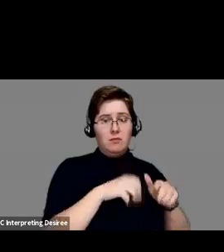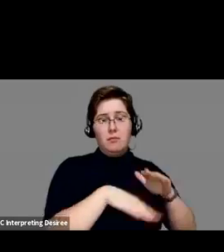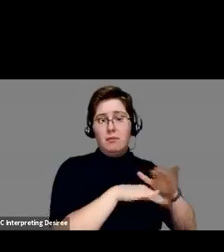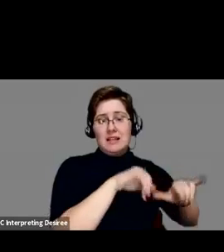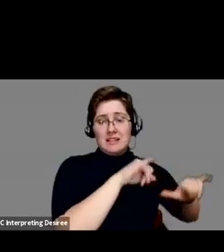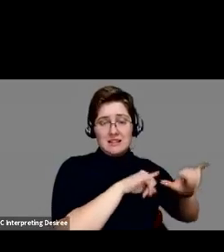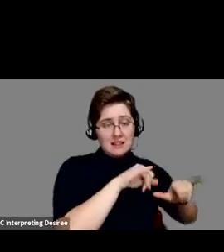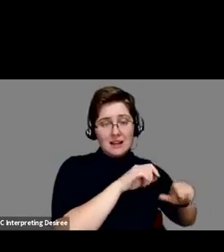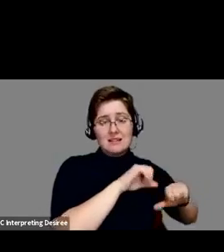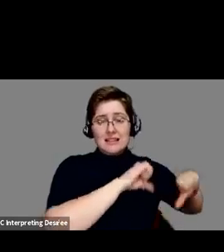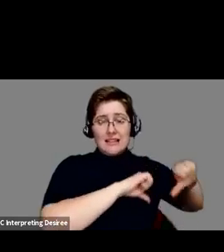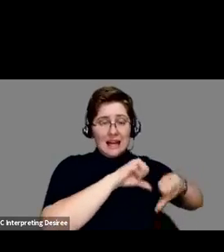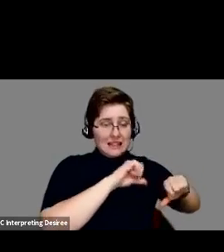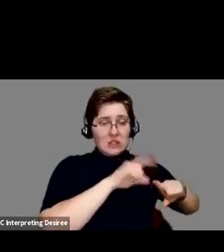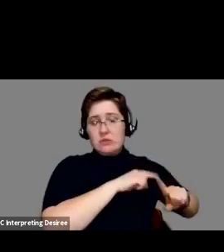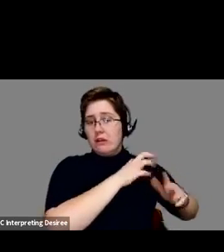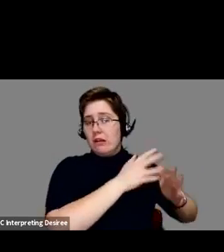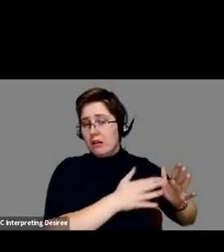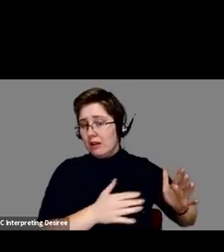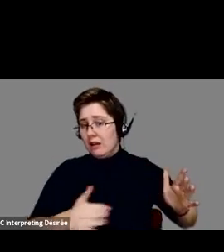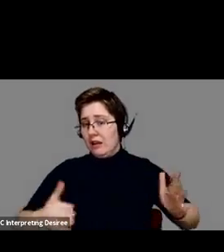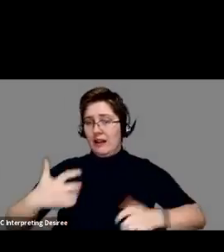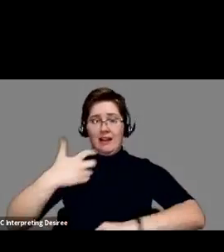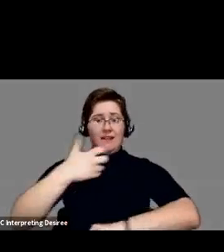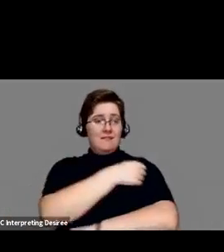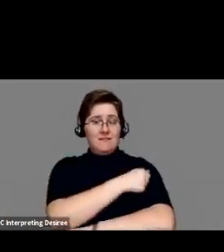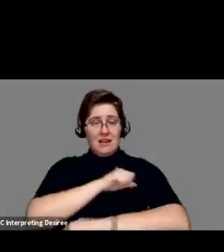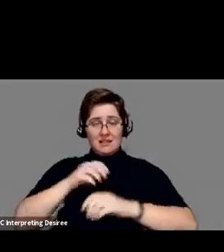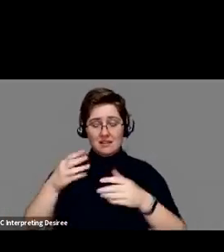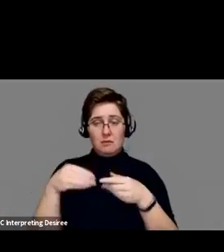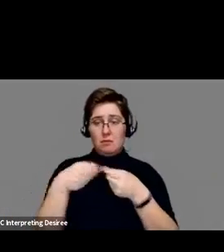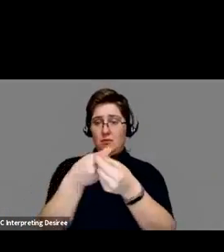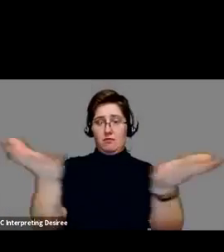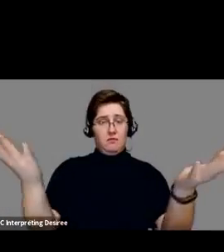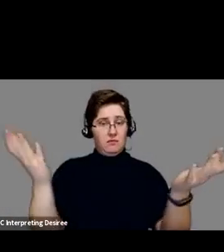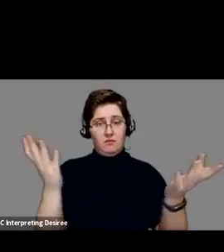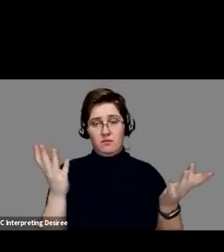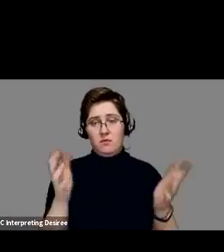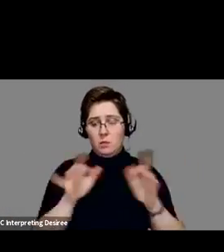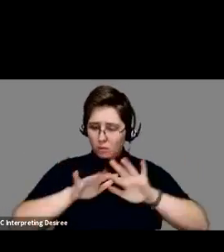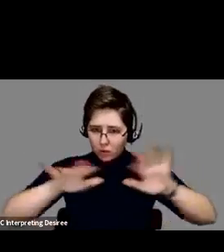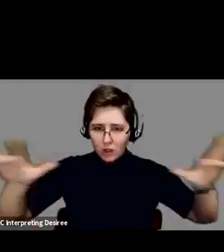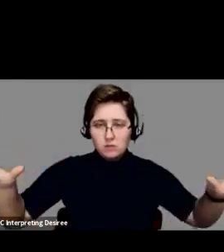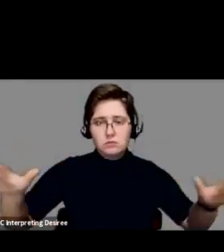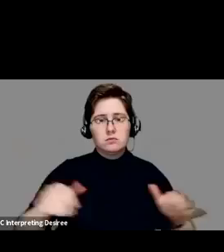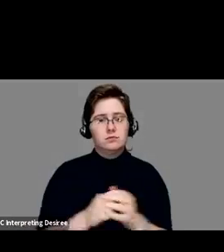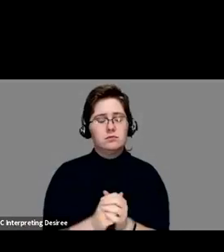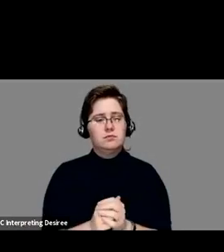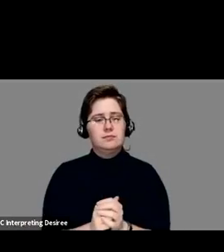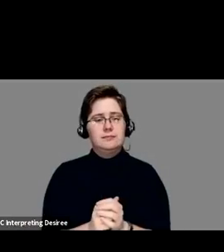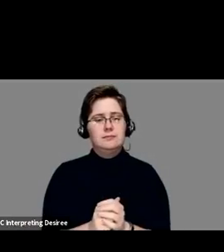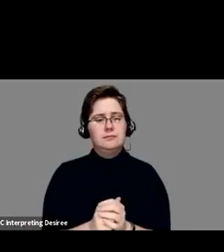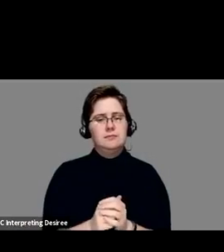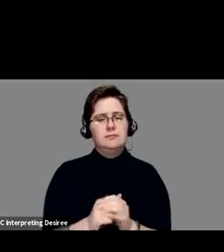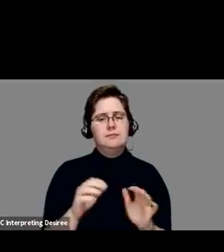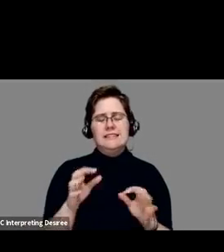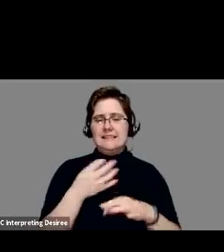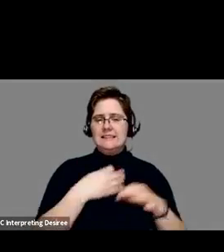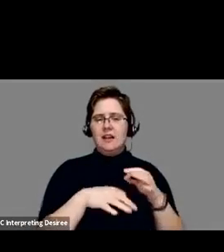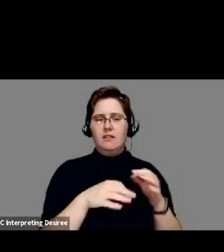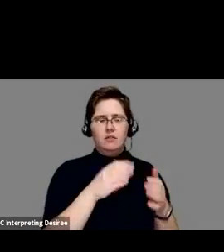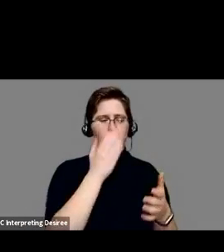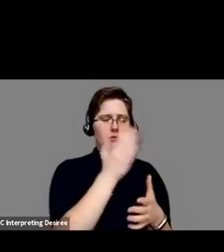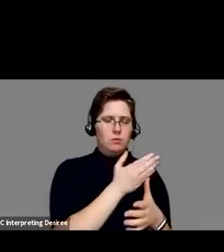science to a vaccine that goes into people in widespread use, instead of doing